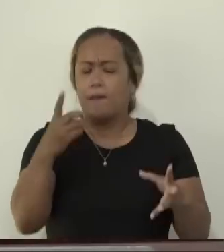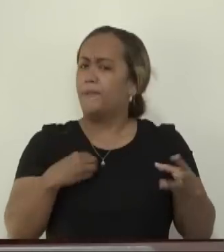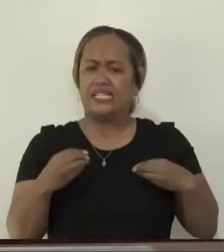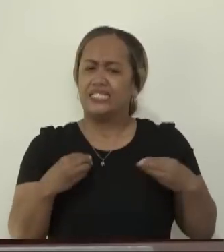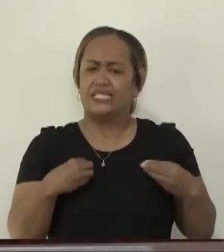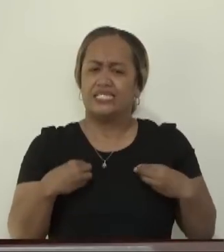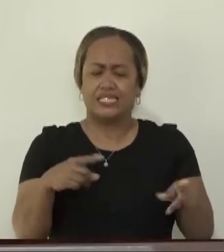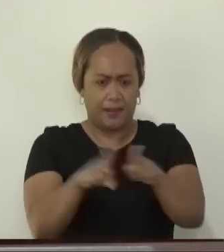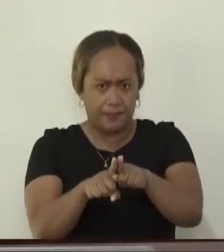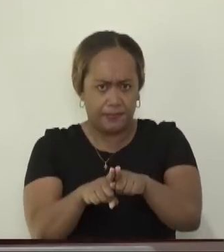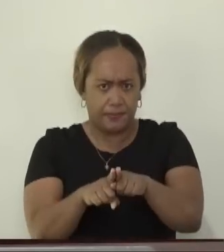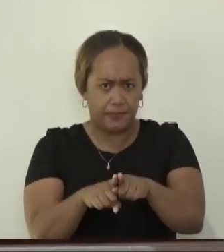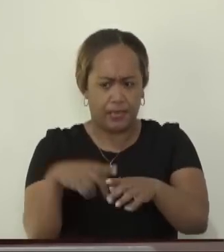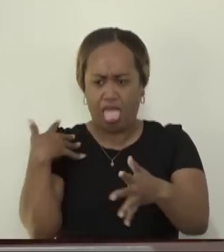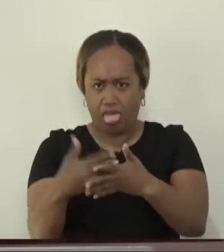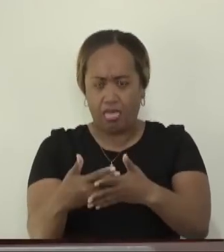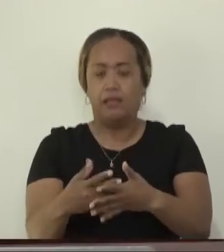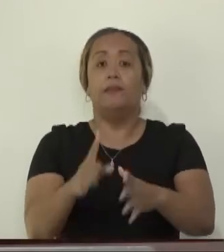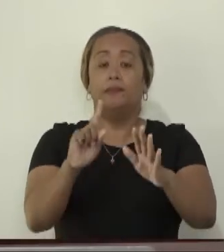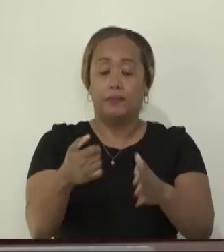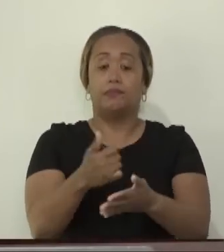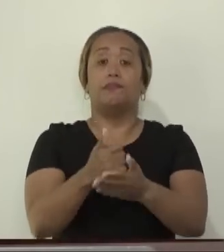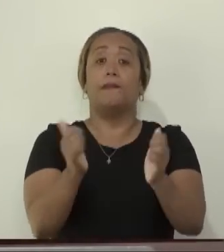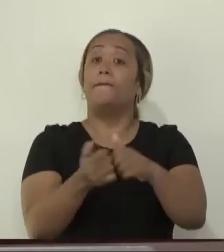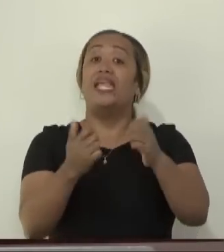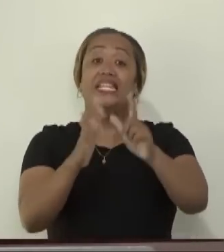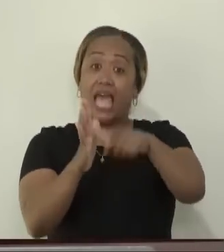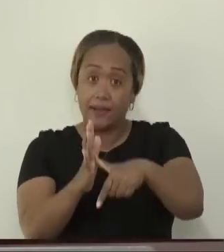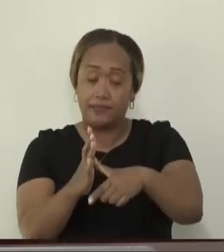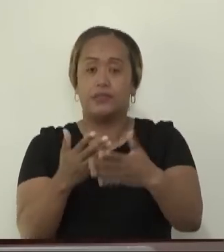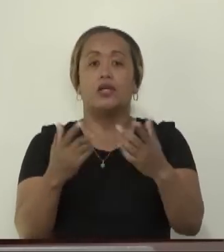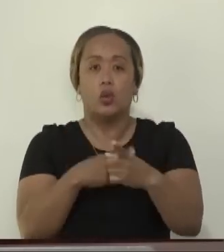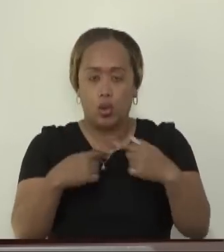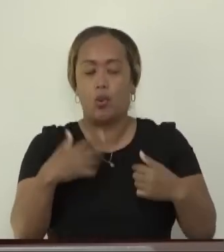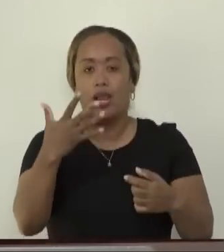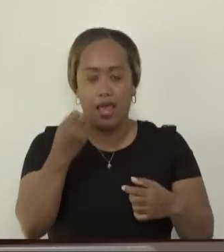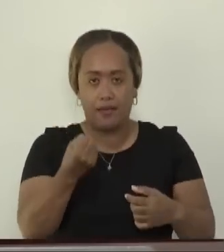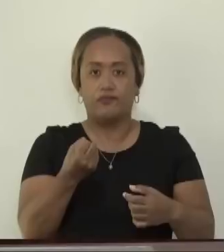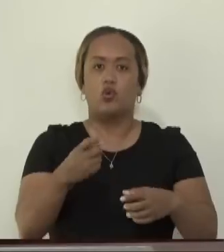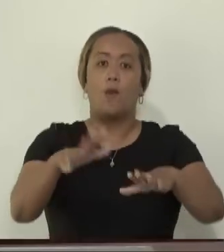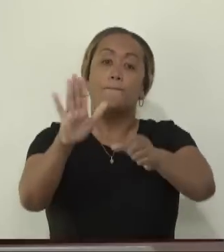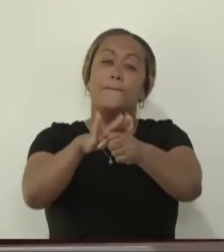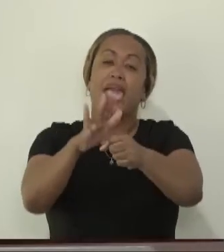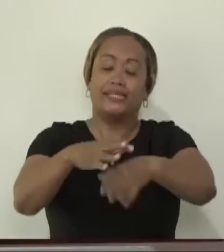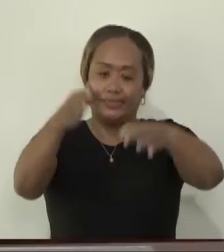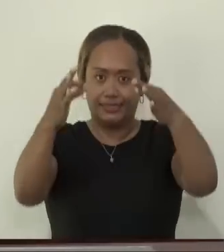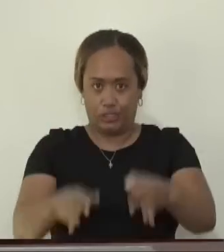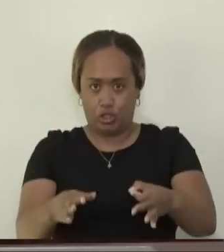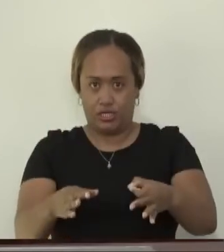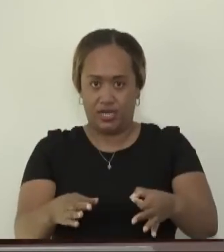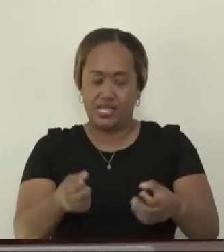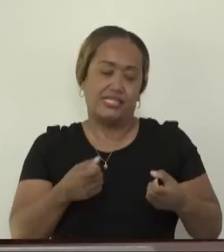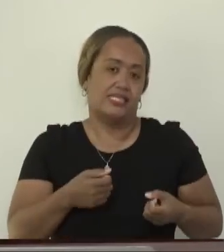as usual. On a number of occasions, I've said that we will have to take some hard decisions and